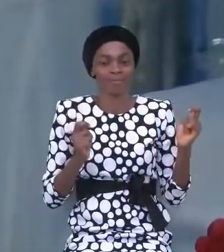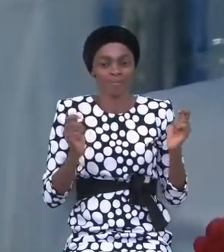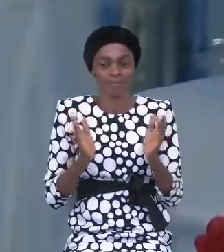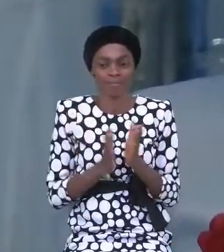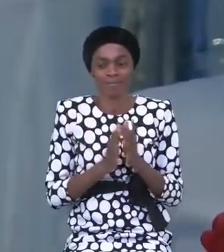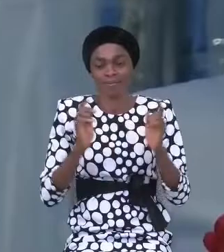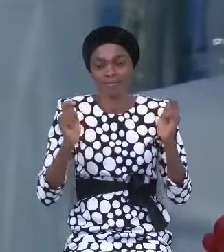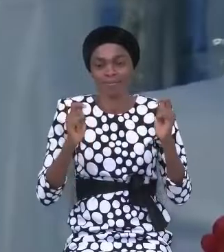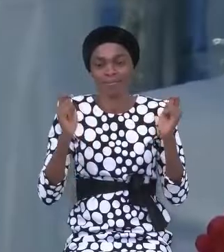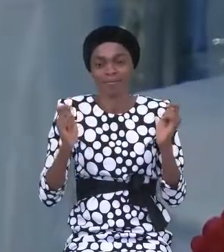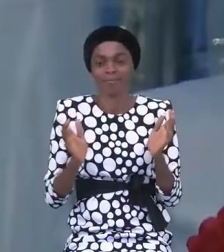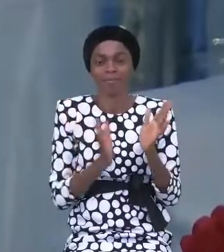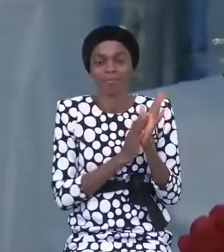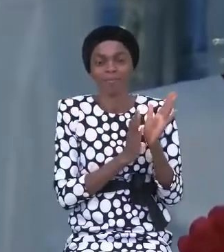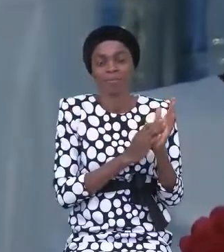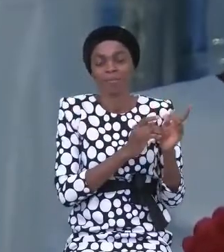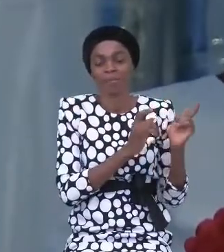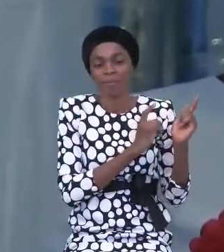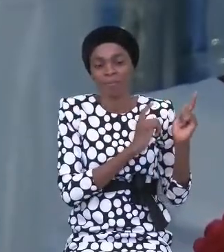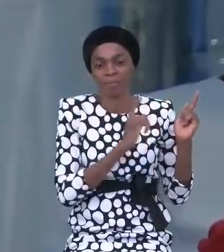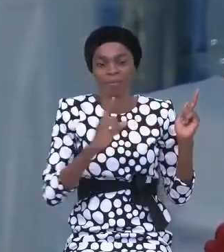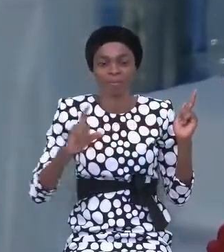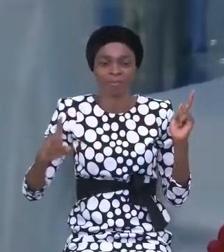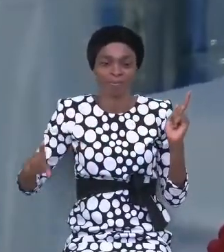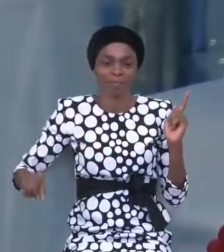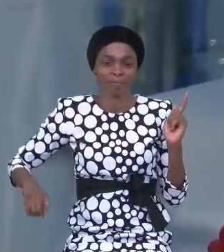Hallelujah, hallelujah, praise the